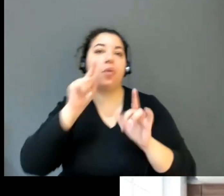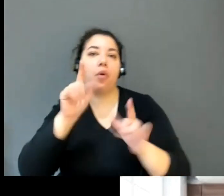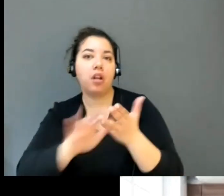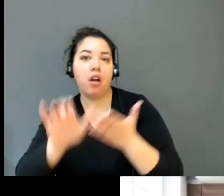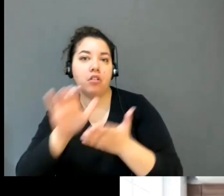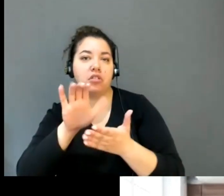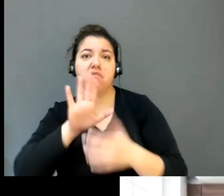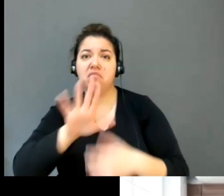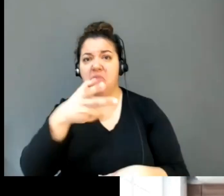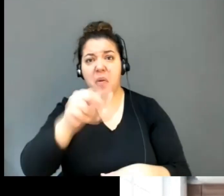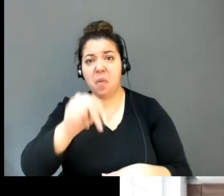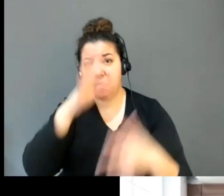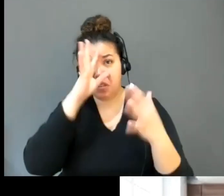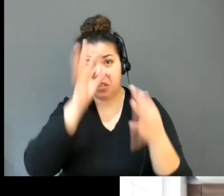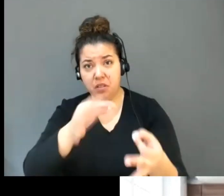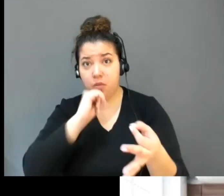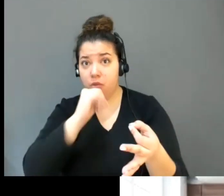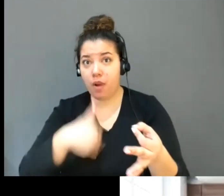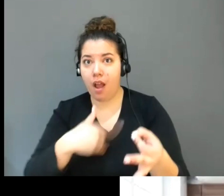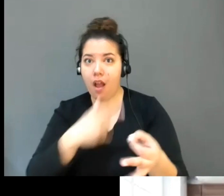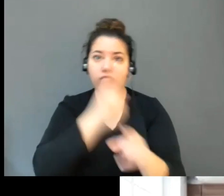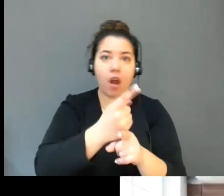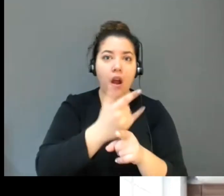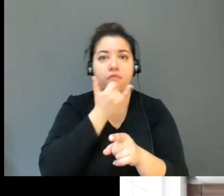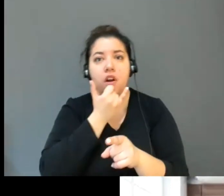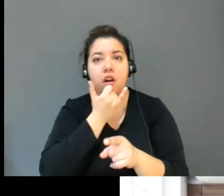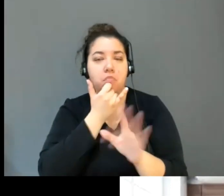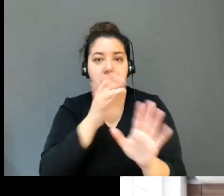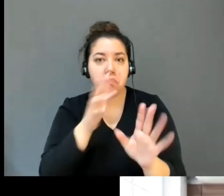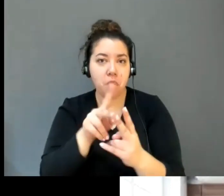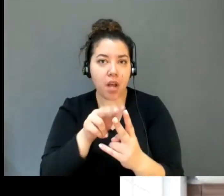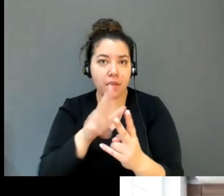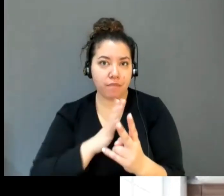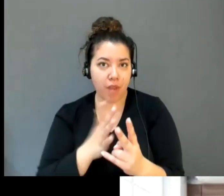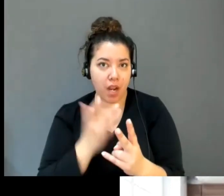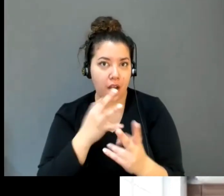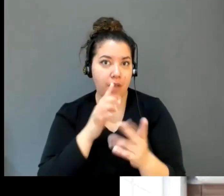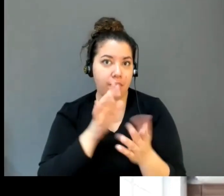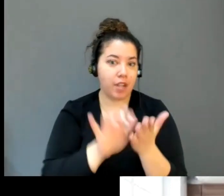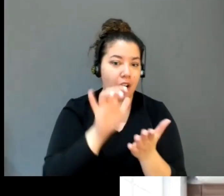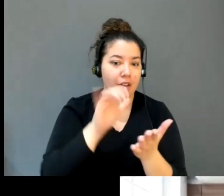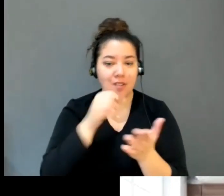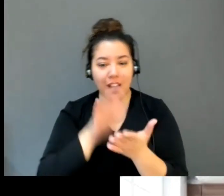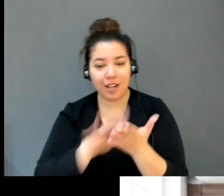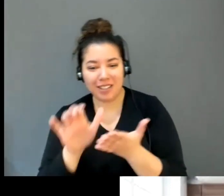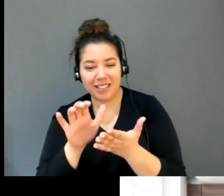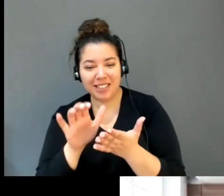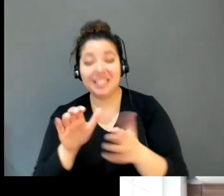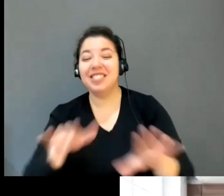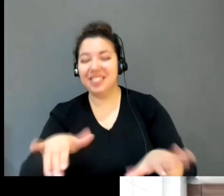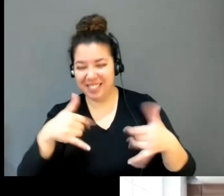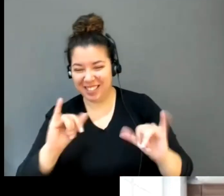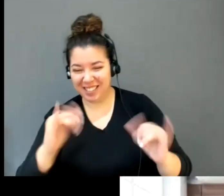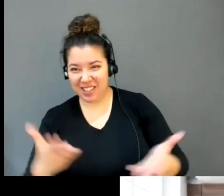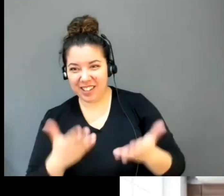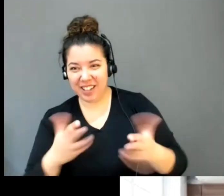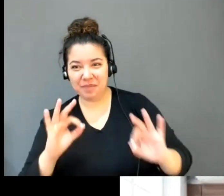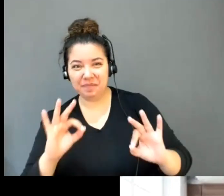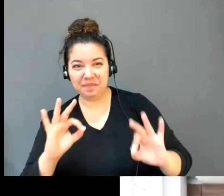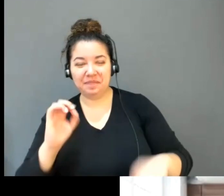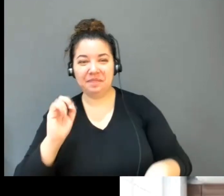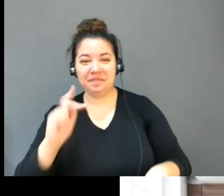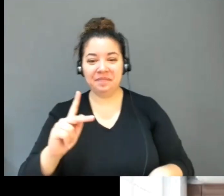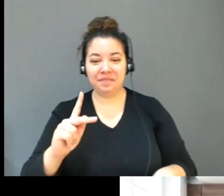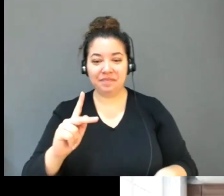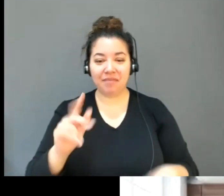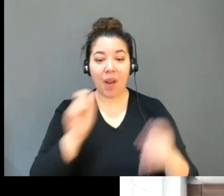right or wrong path to take. But he's telling you that if you come there, he said, I'm still here. Please make sure everybody, all panelists